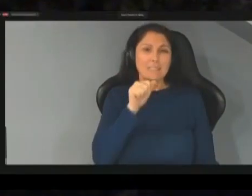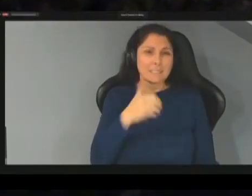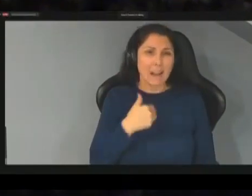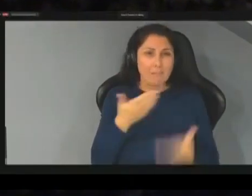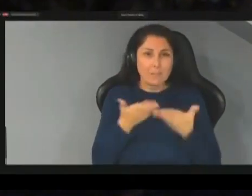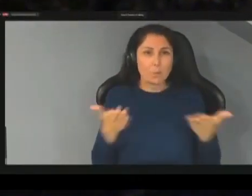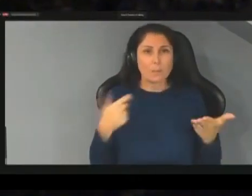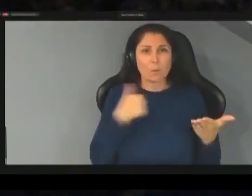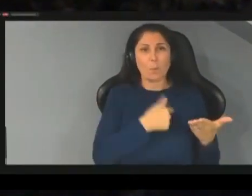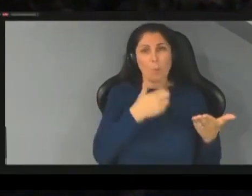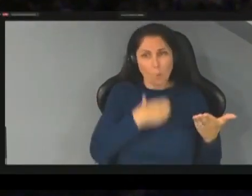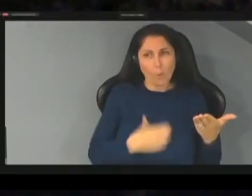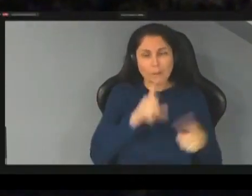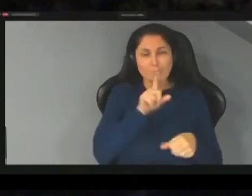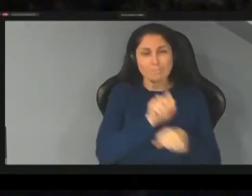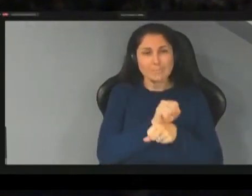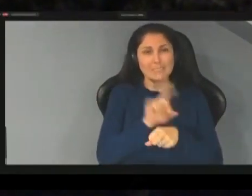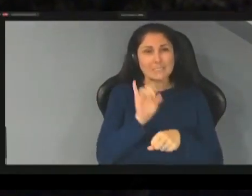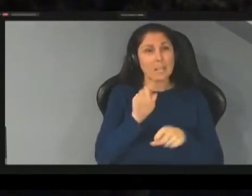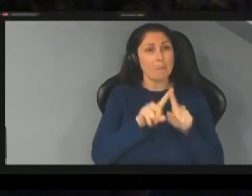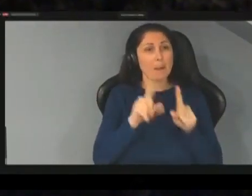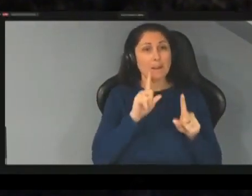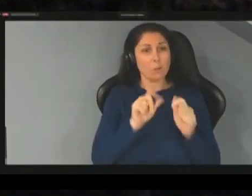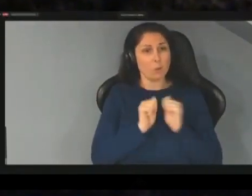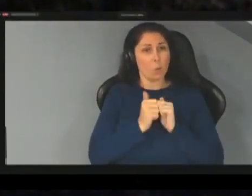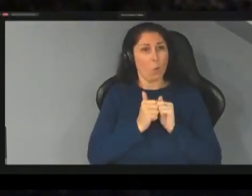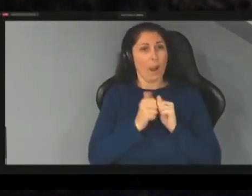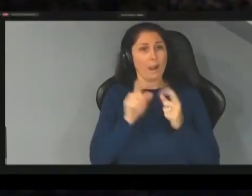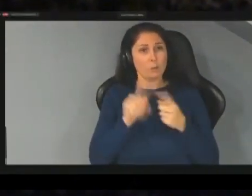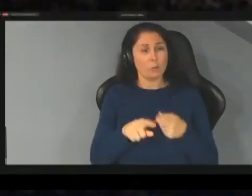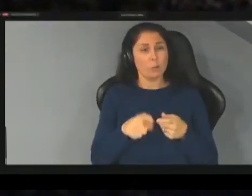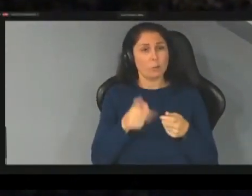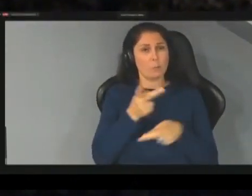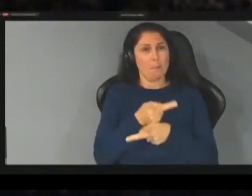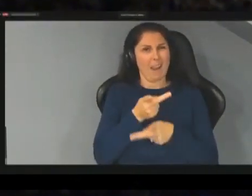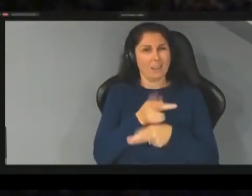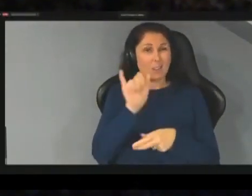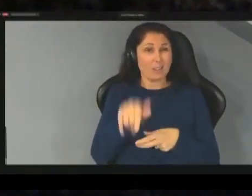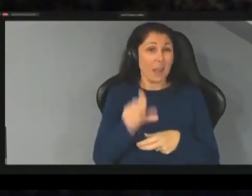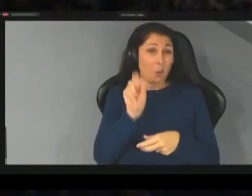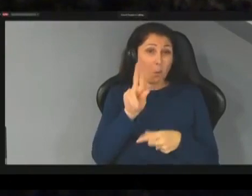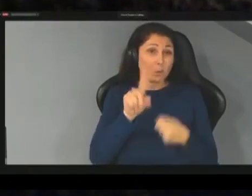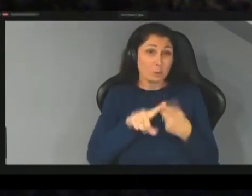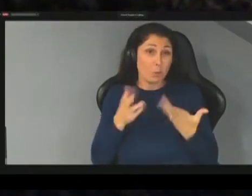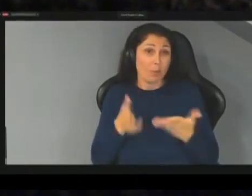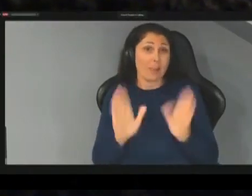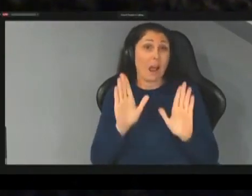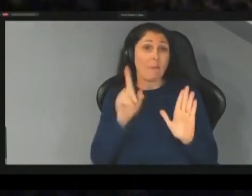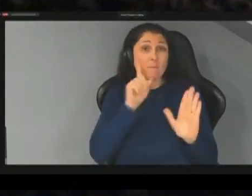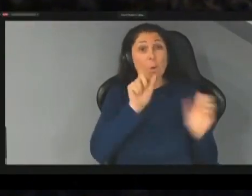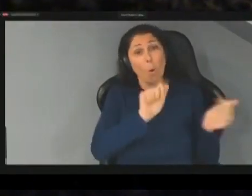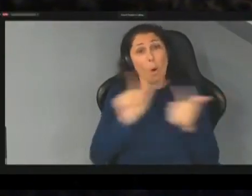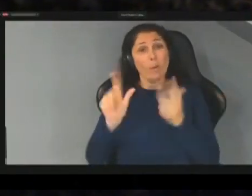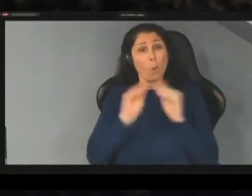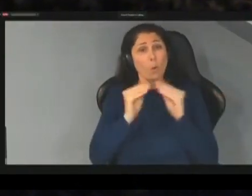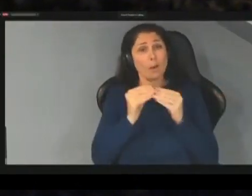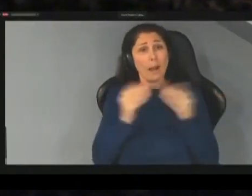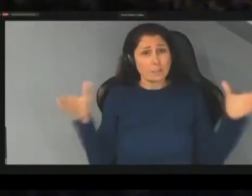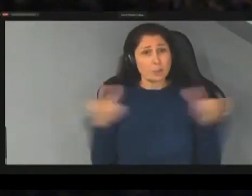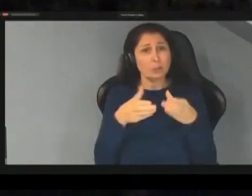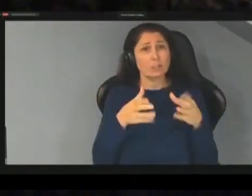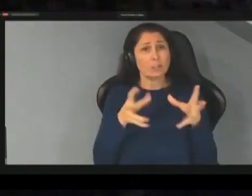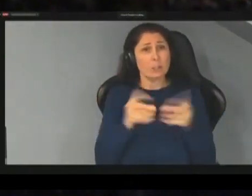wish it did, but if there was a way to do that and to manage that and to at least allow for all the organizations to meet each other and have